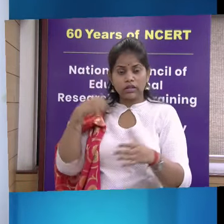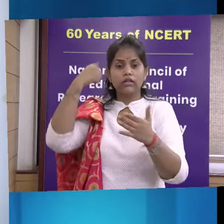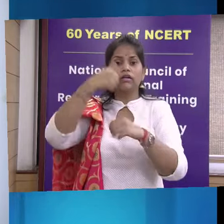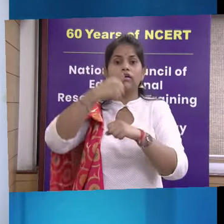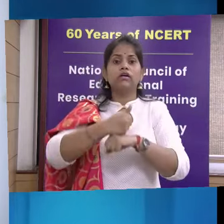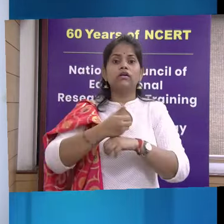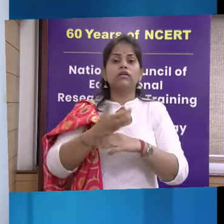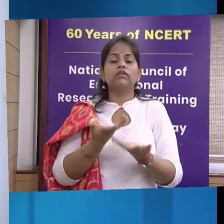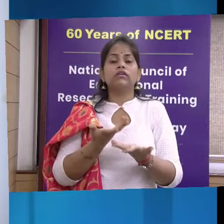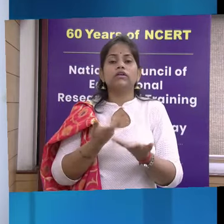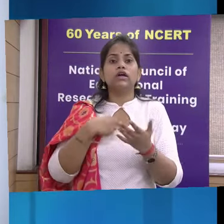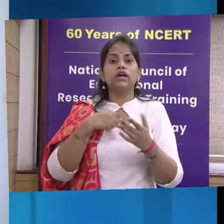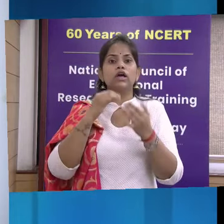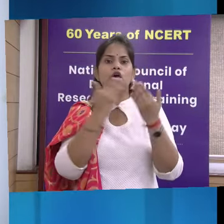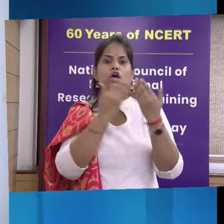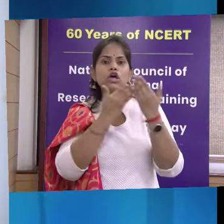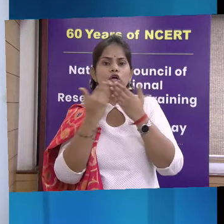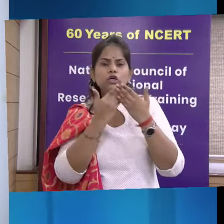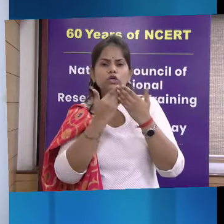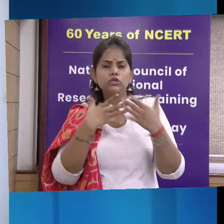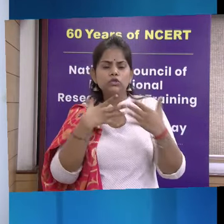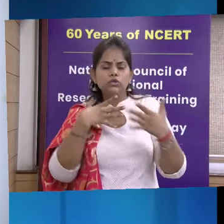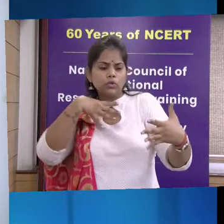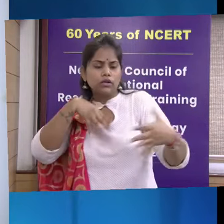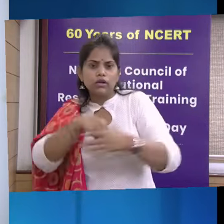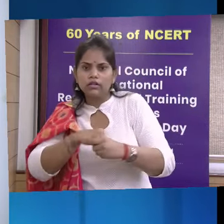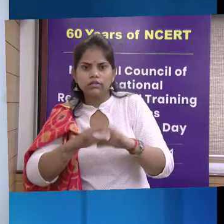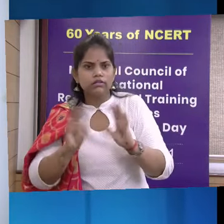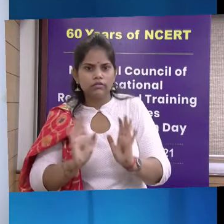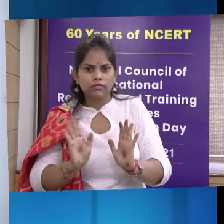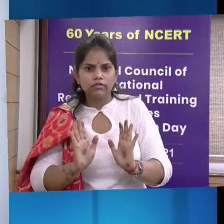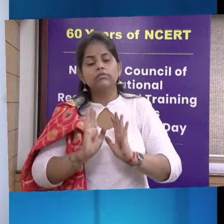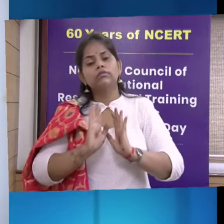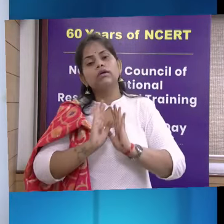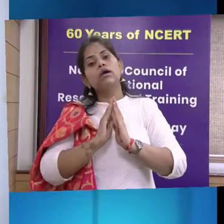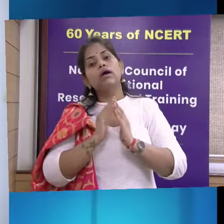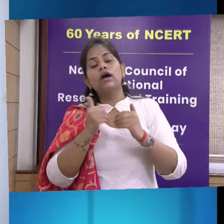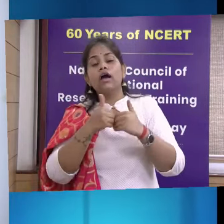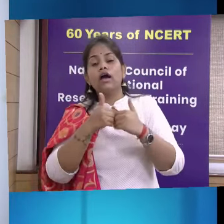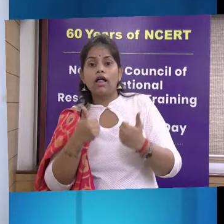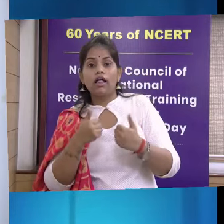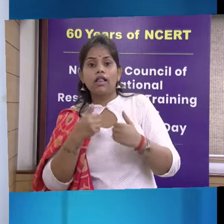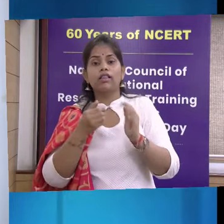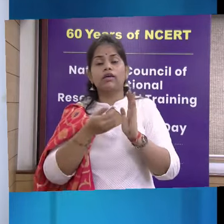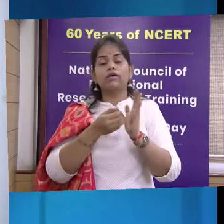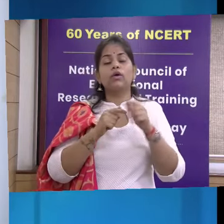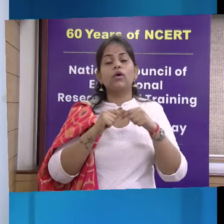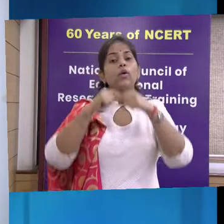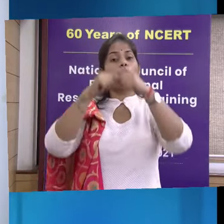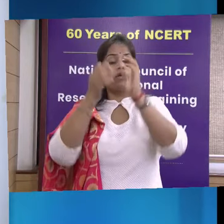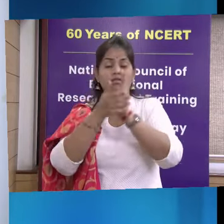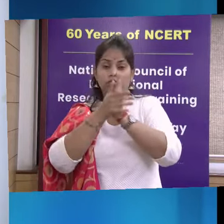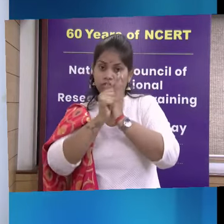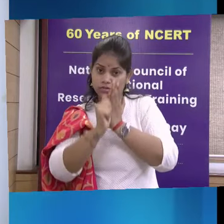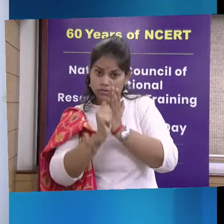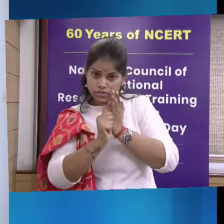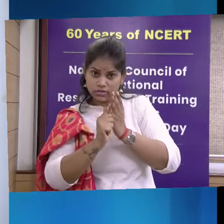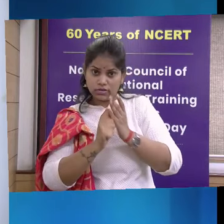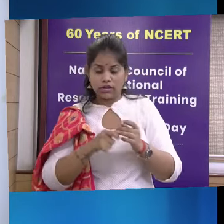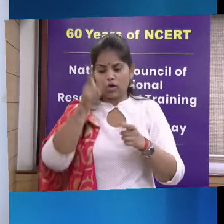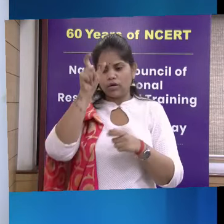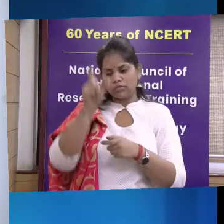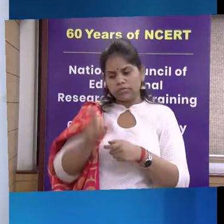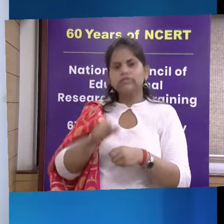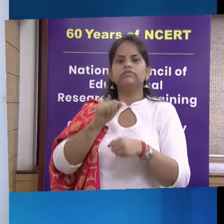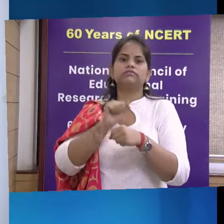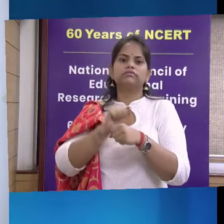school enrollment, academics, but also on qualities and skill to function as human